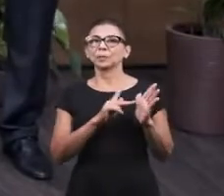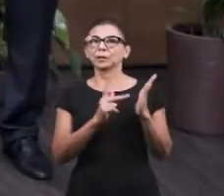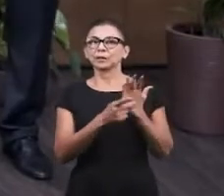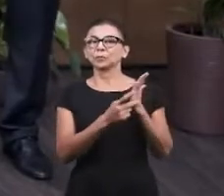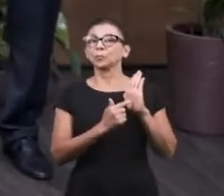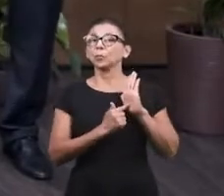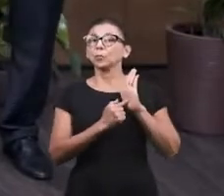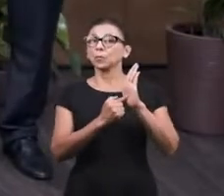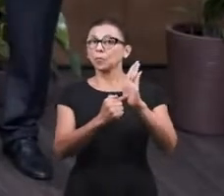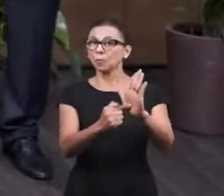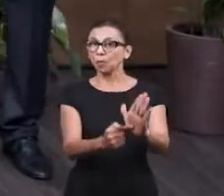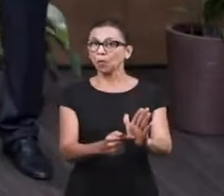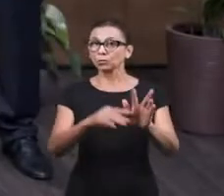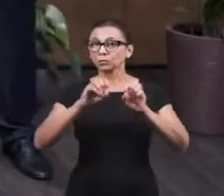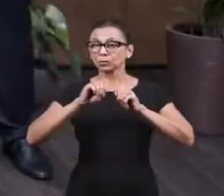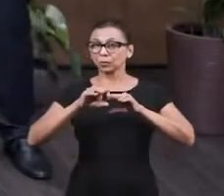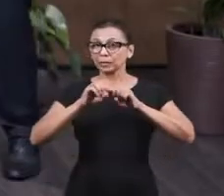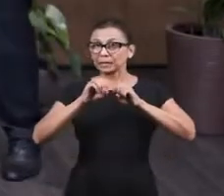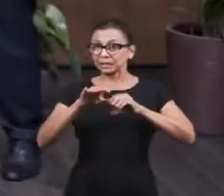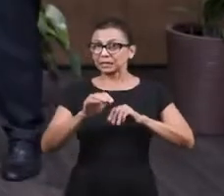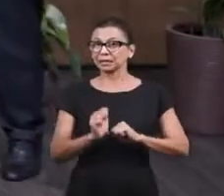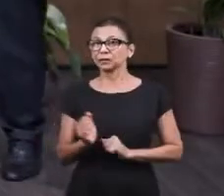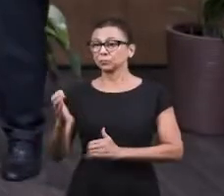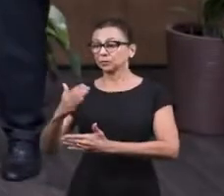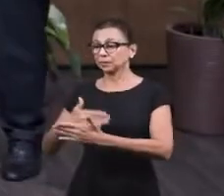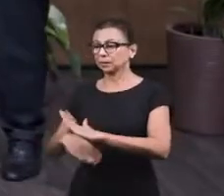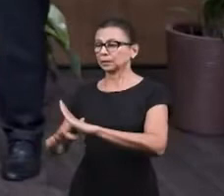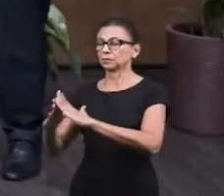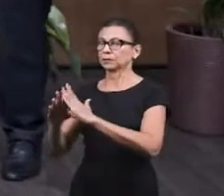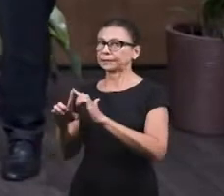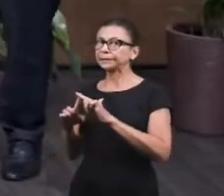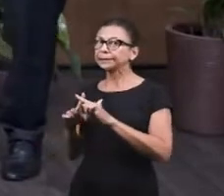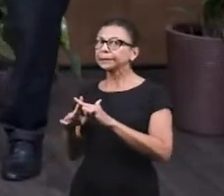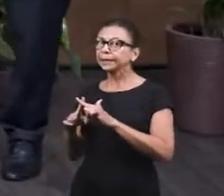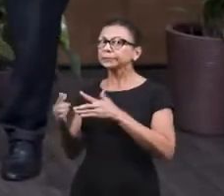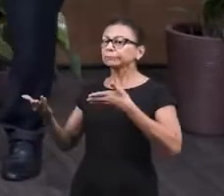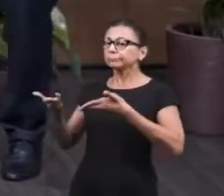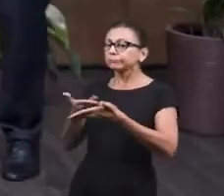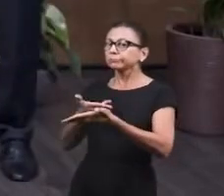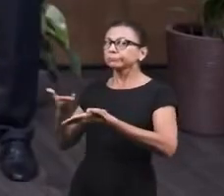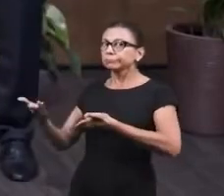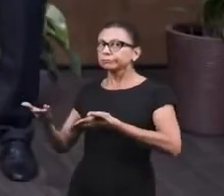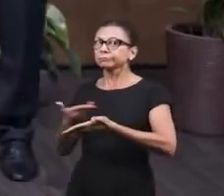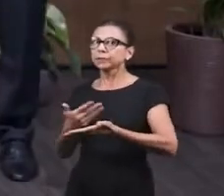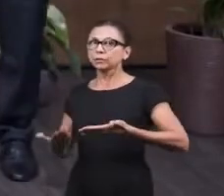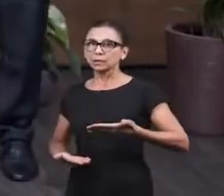dwelling in the middle of the church, or in the midst of the church, in this